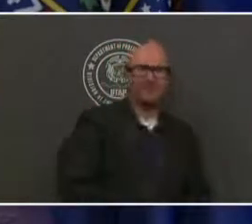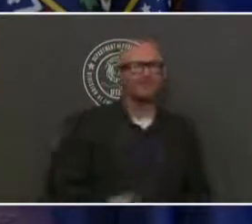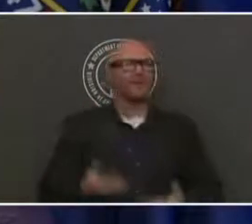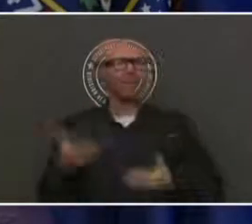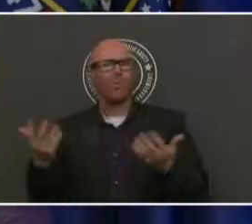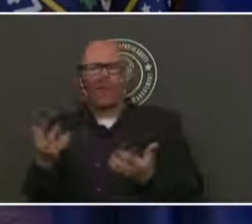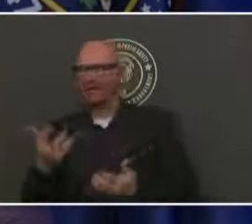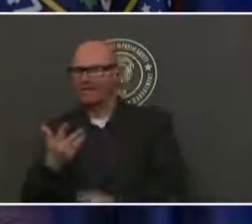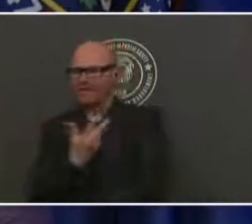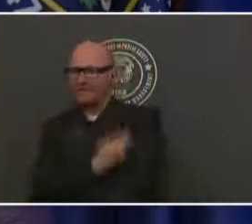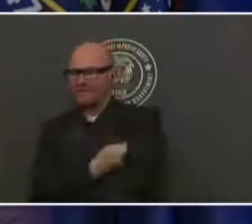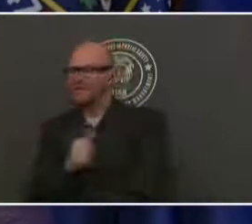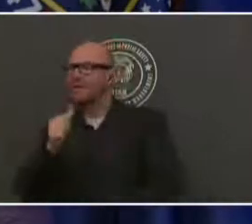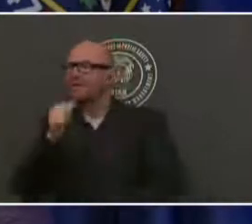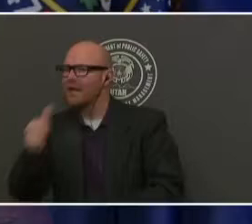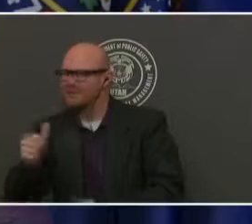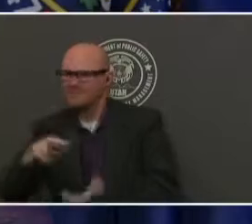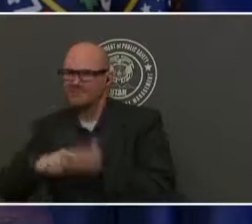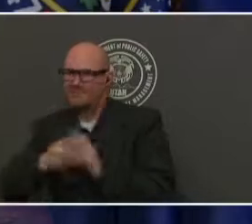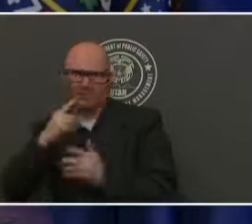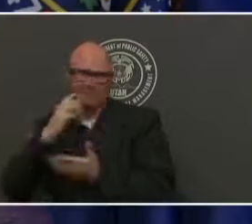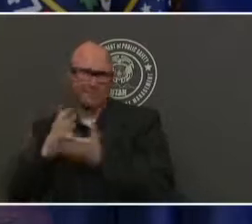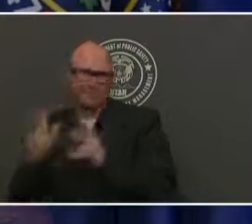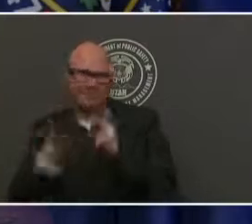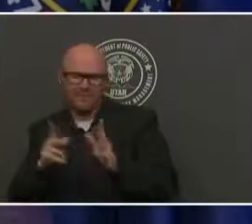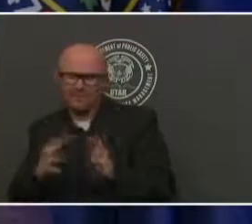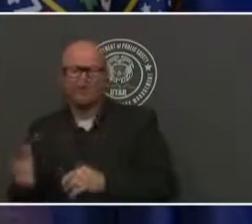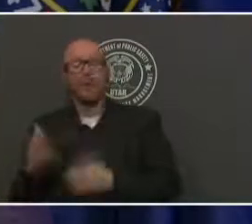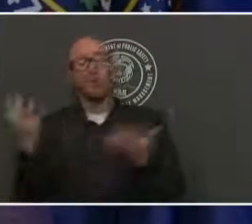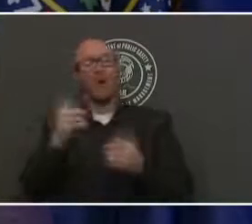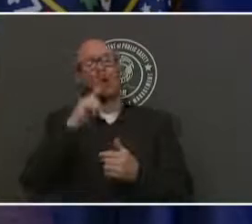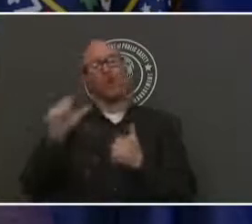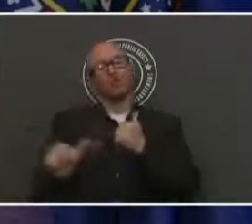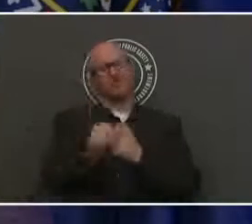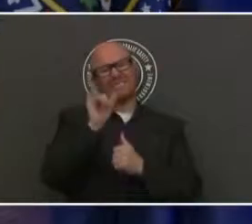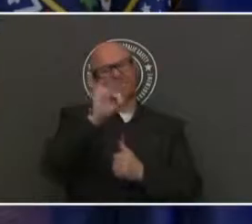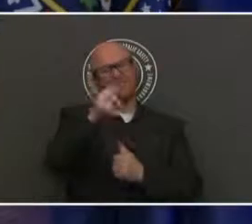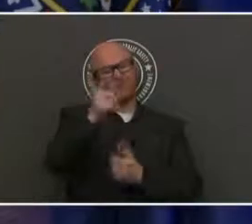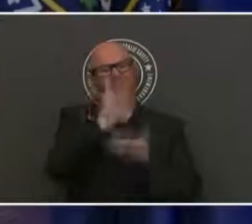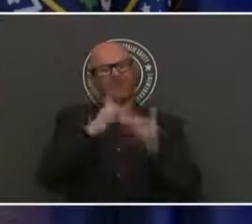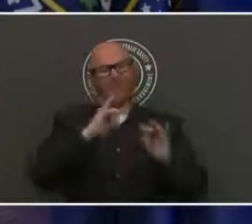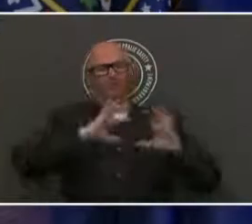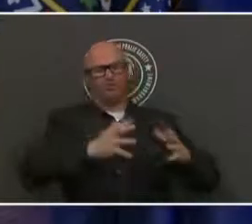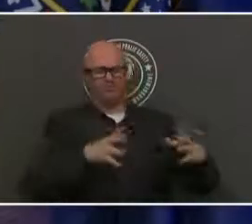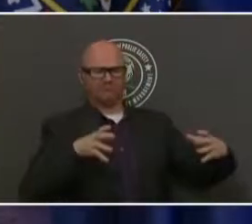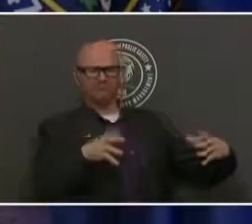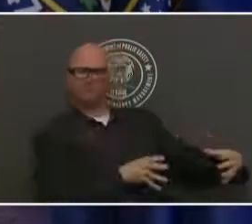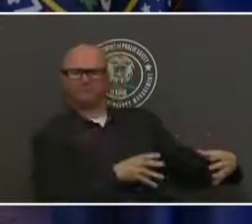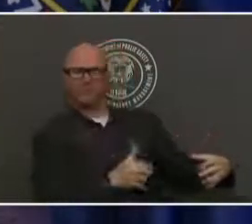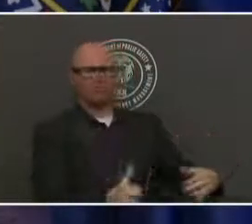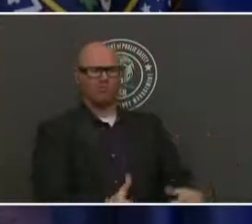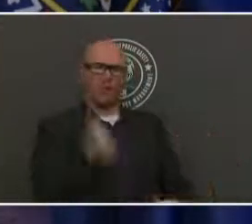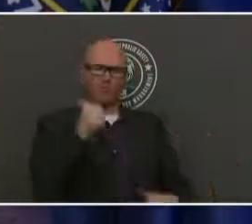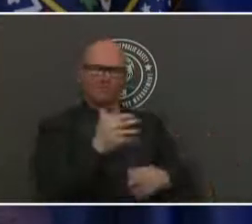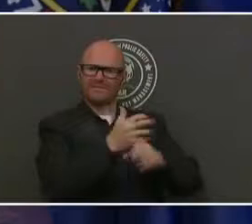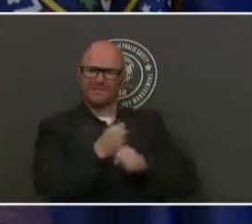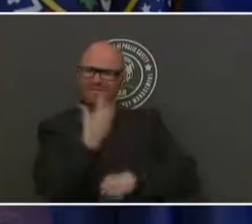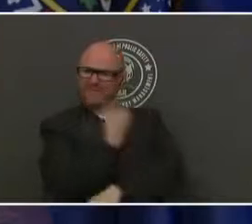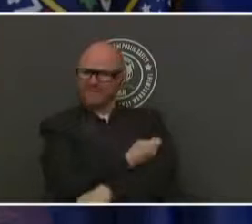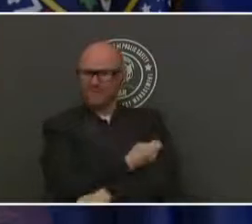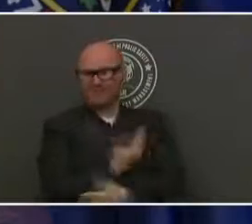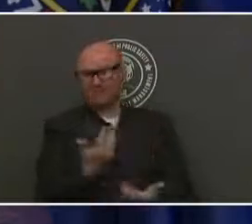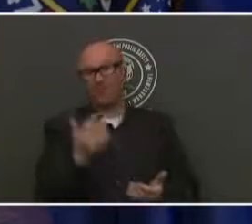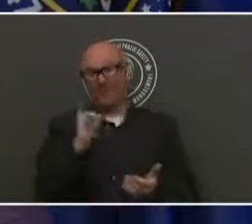and what the risks are if you don't get vaccinated. And so I think that's what we're going to have to do. That's what we will continue to